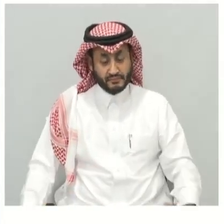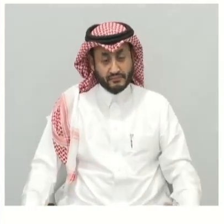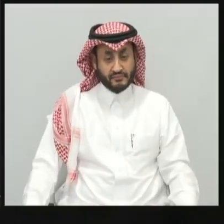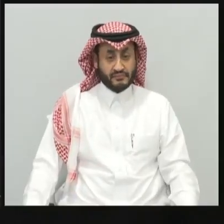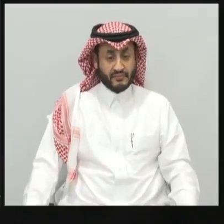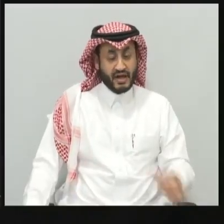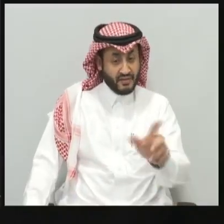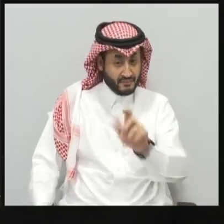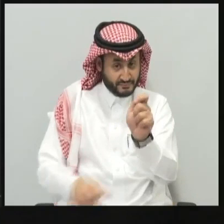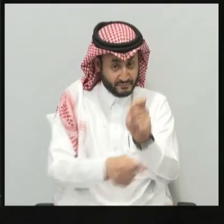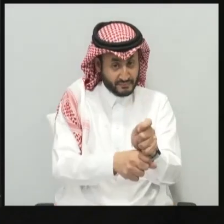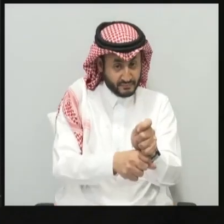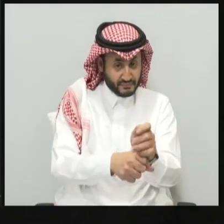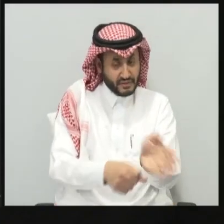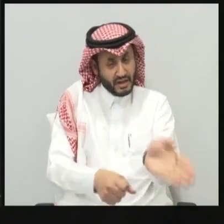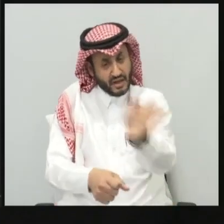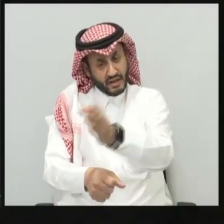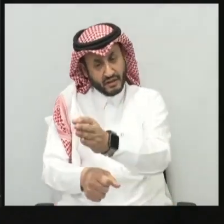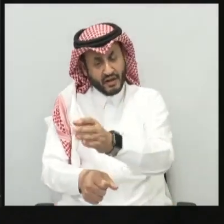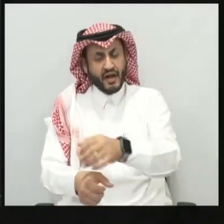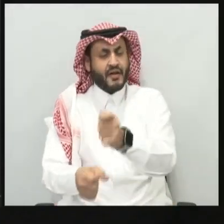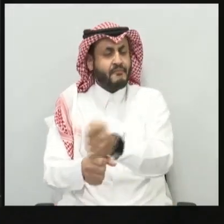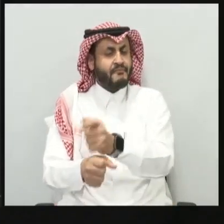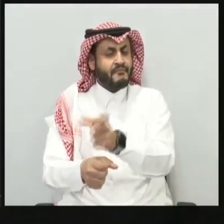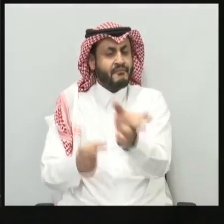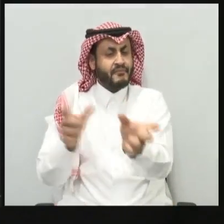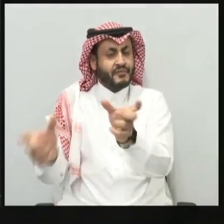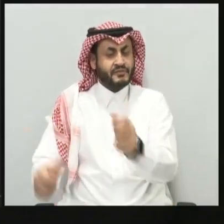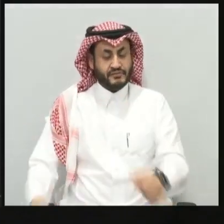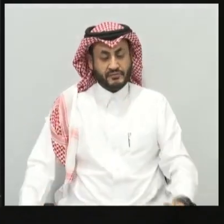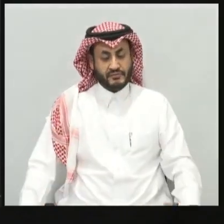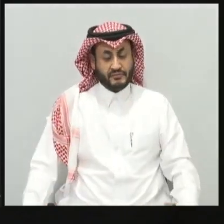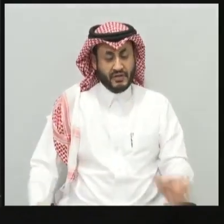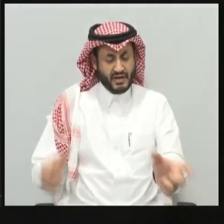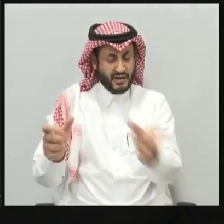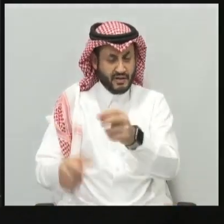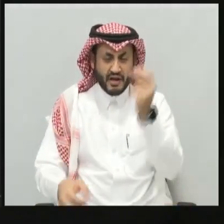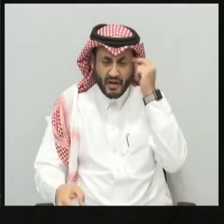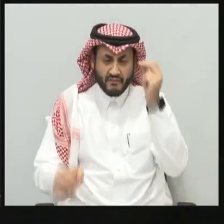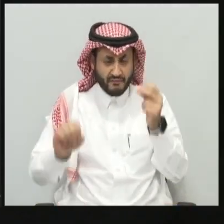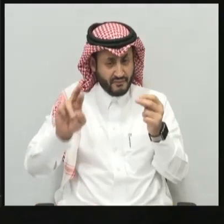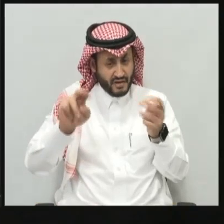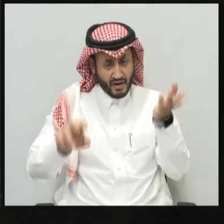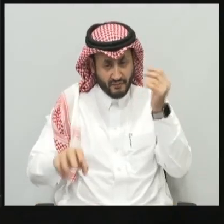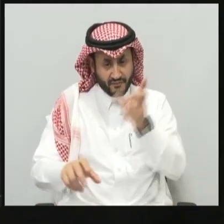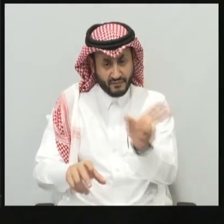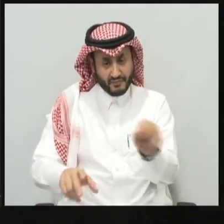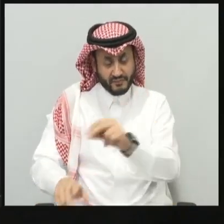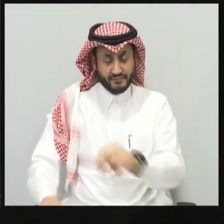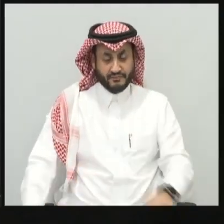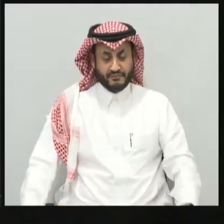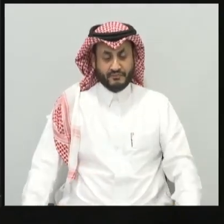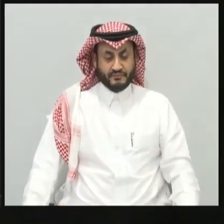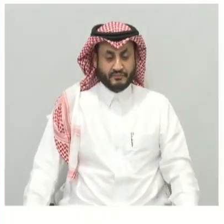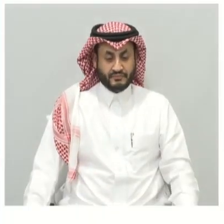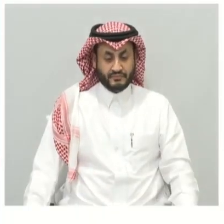the left side, and we're going to write what kind of job that does this activity. What kind of job that does